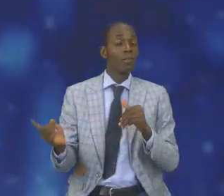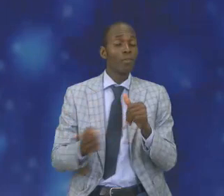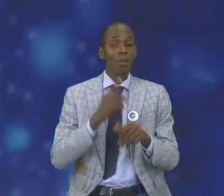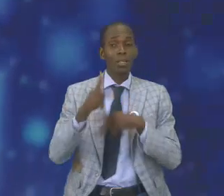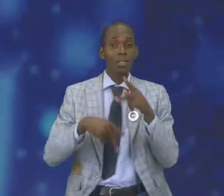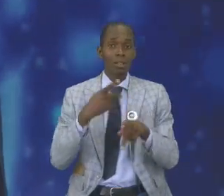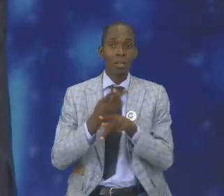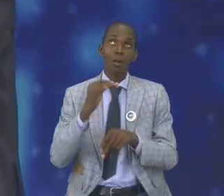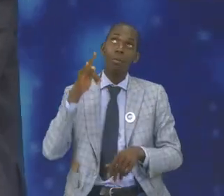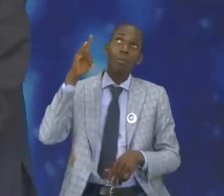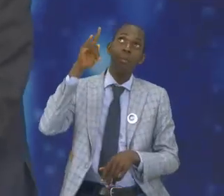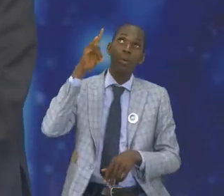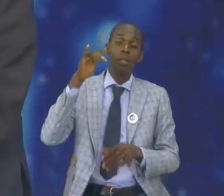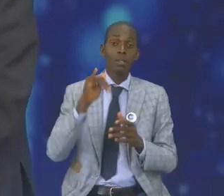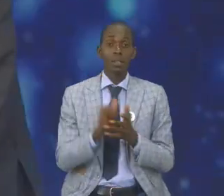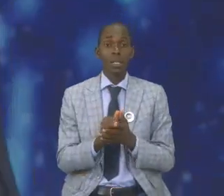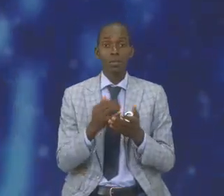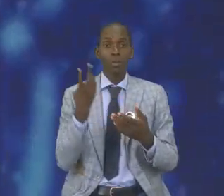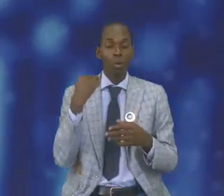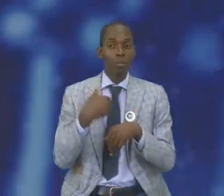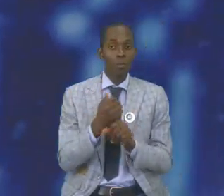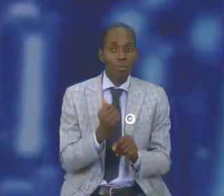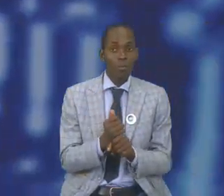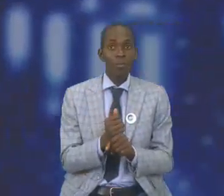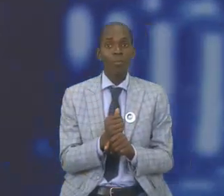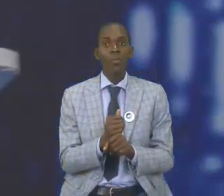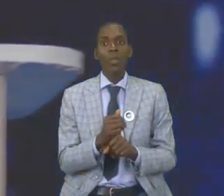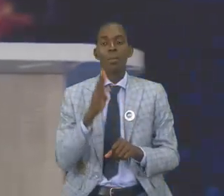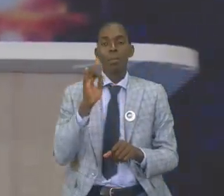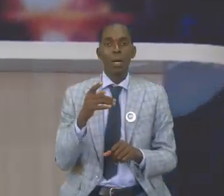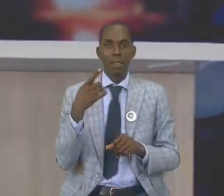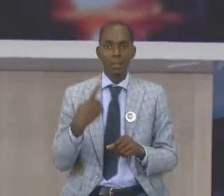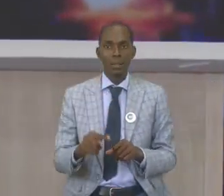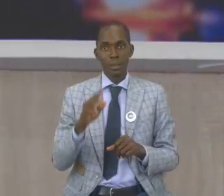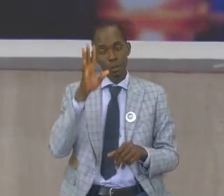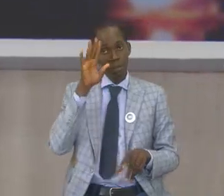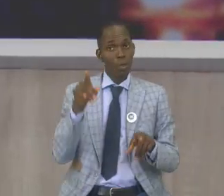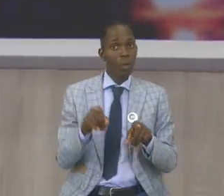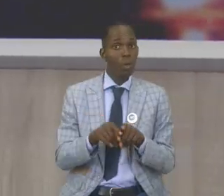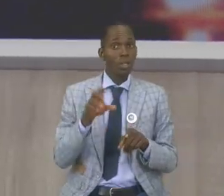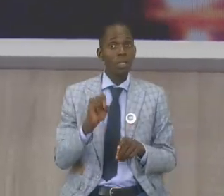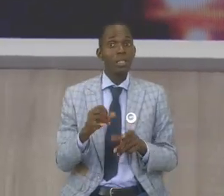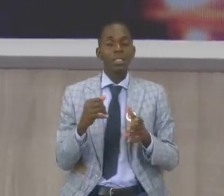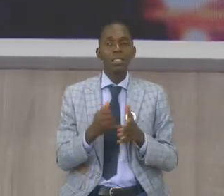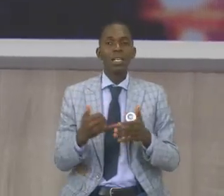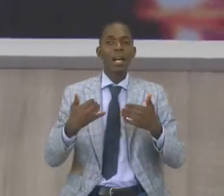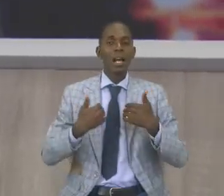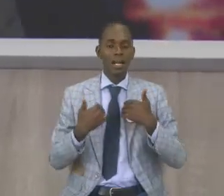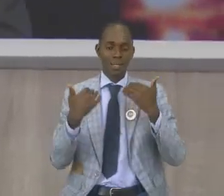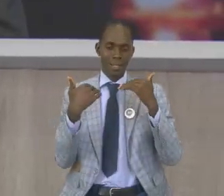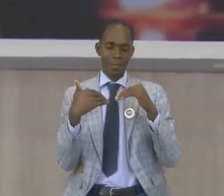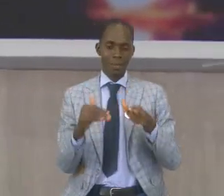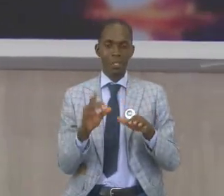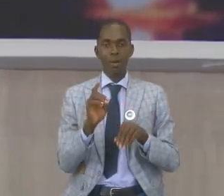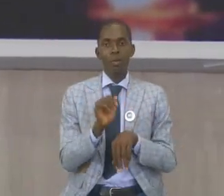that came out at the beginning by those bright brothers, it had limited function, but then